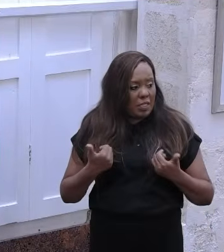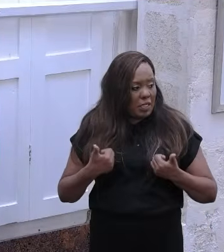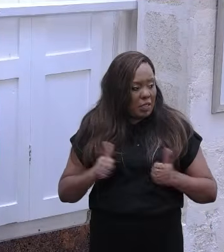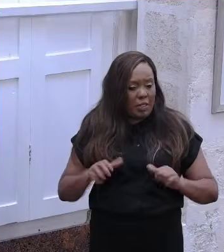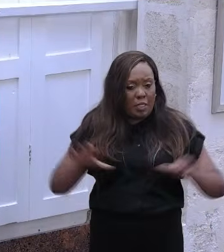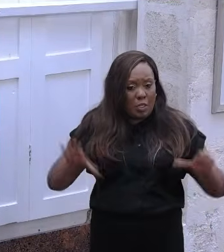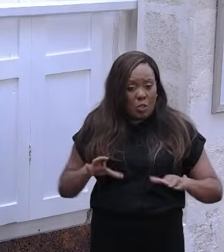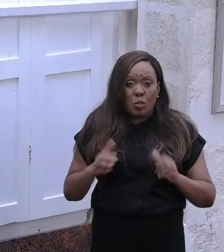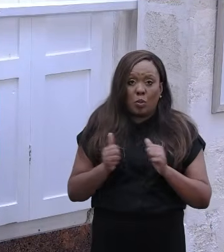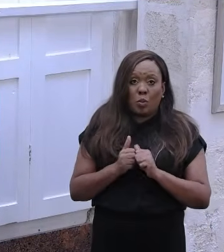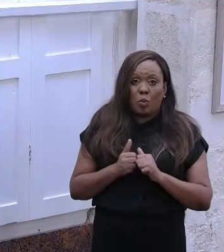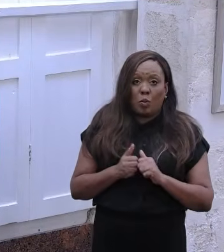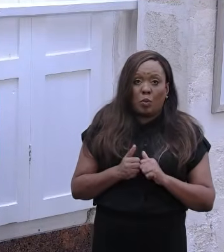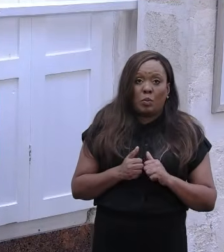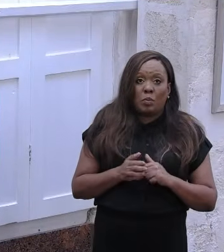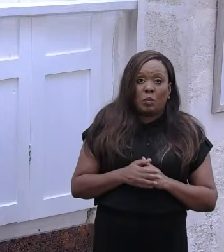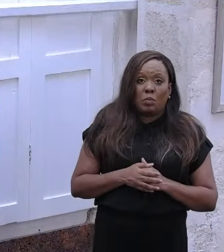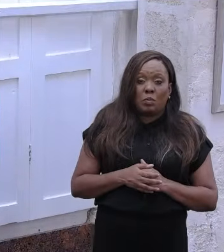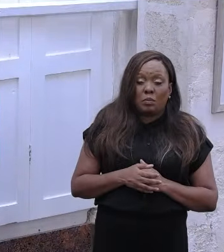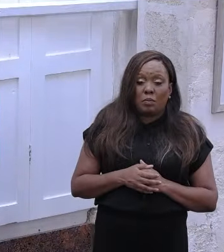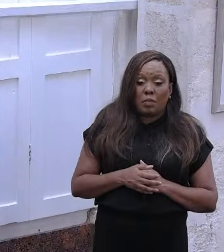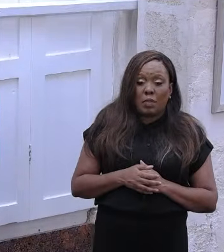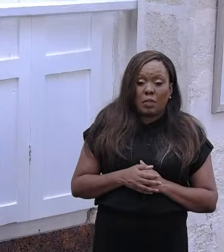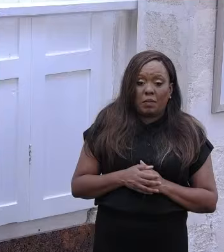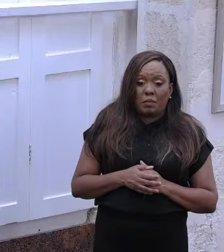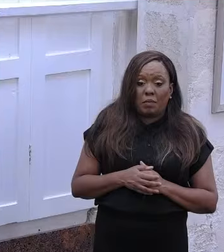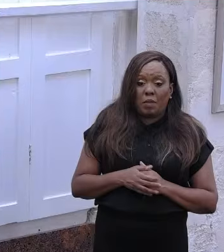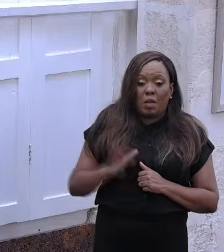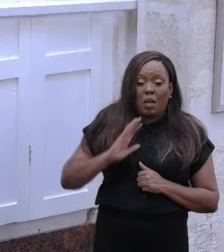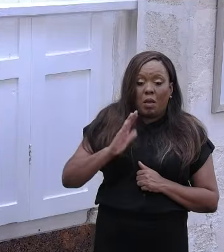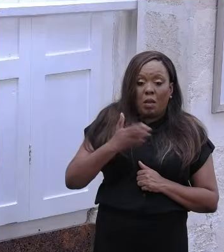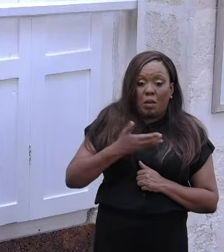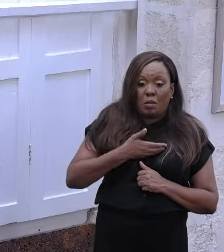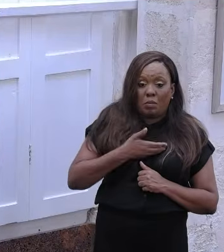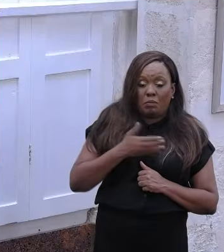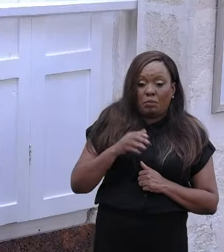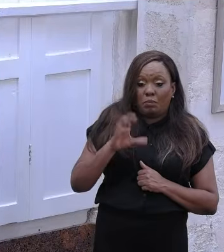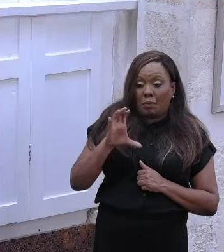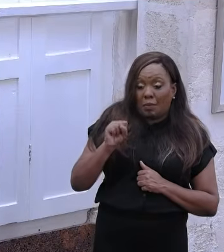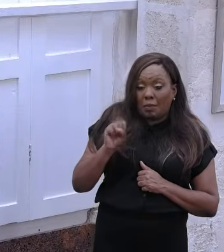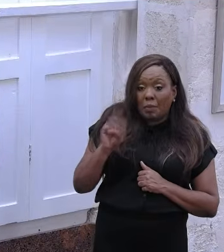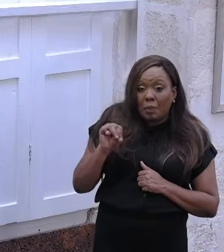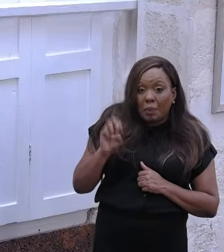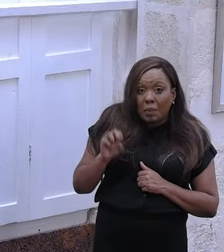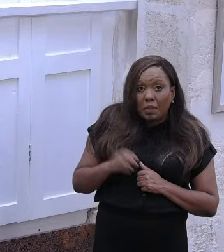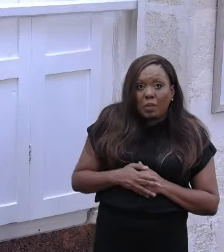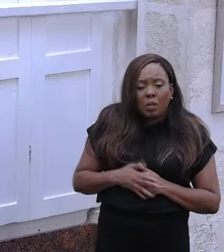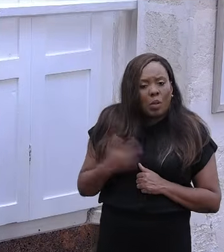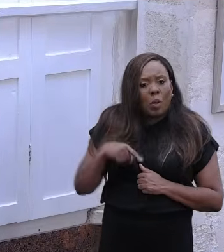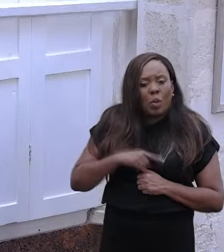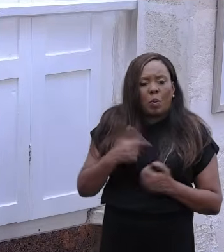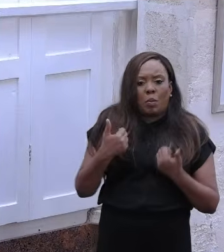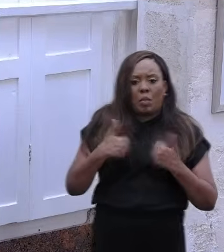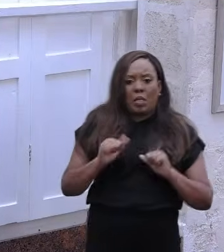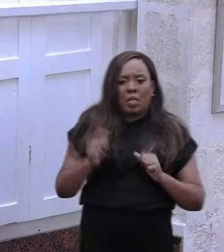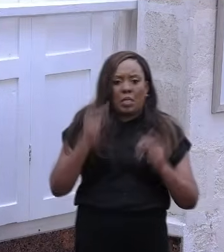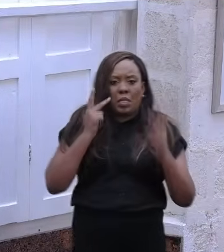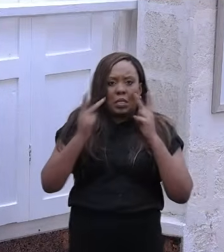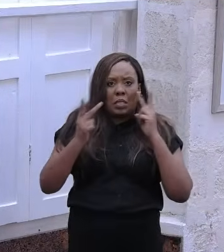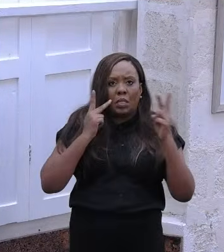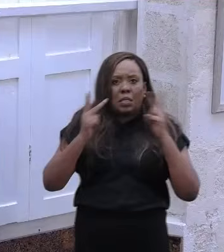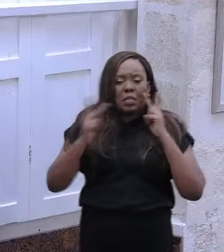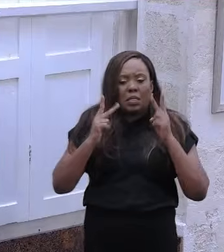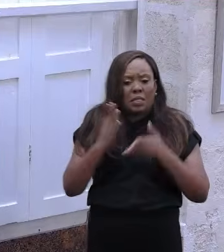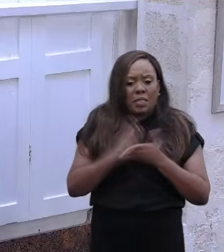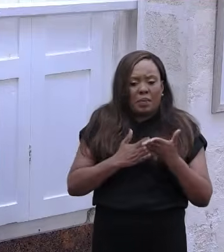single market is to gradually reduce some of those disadvantages that people experience when